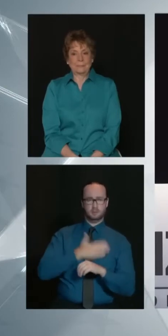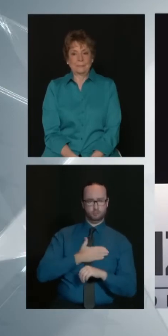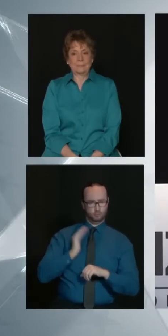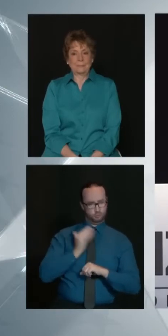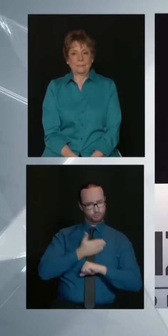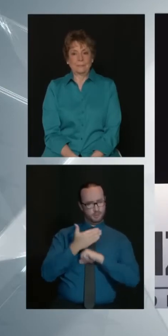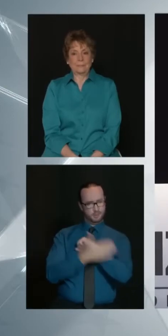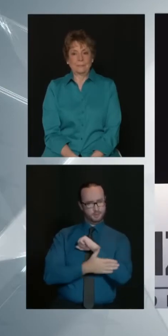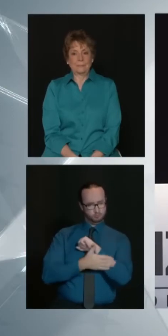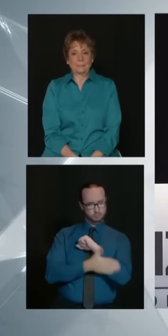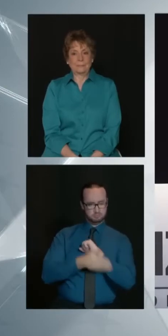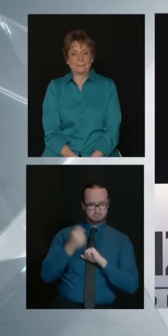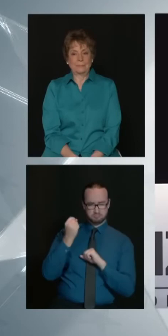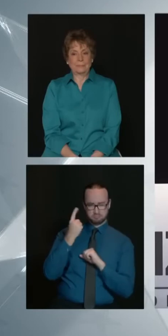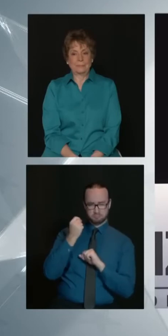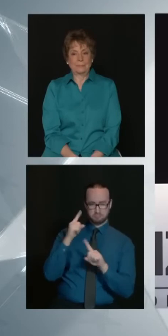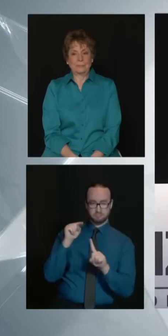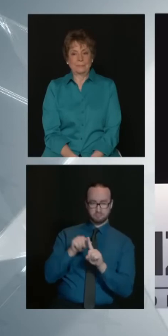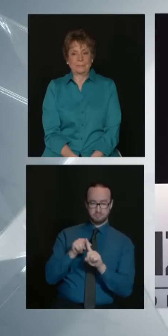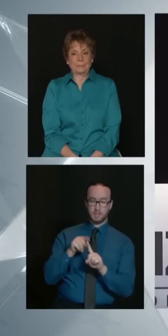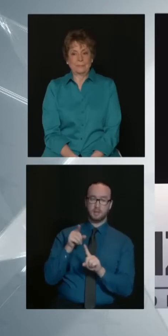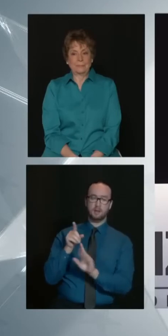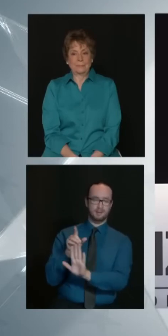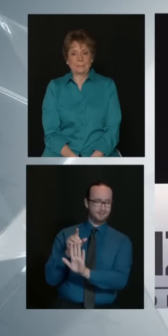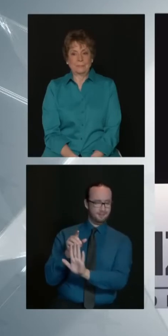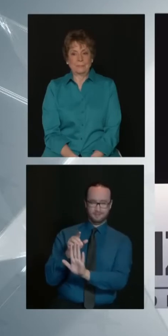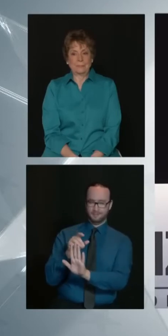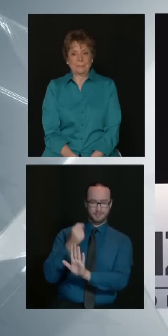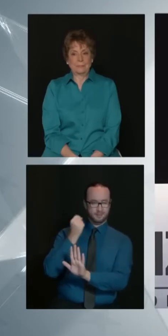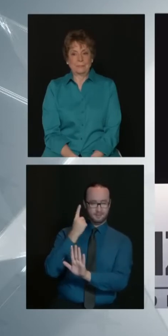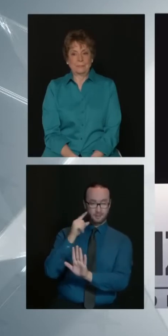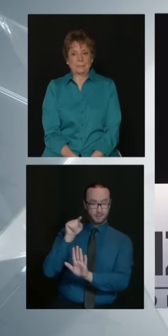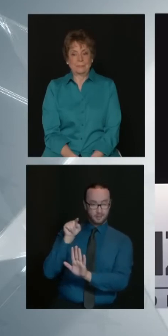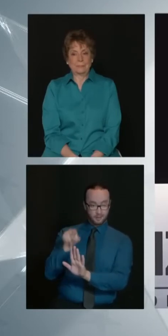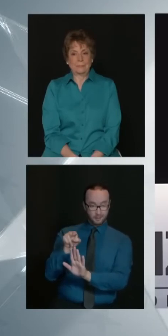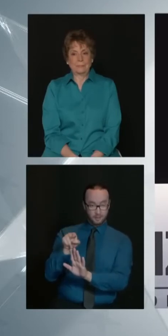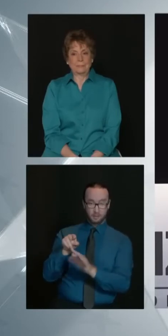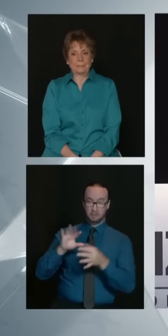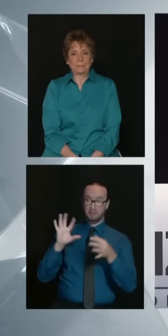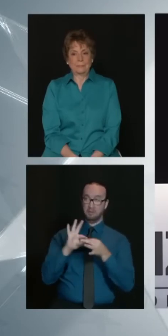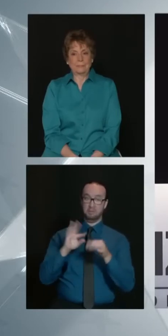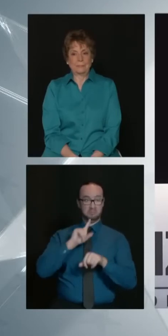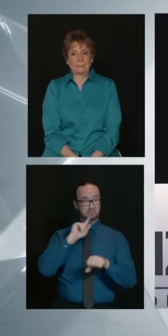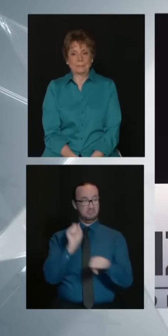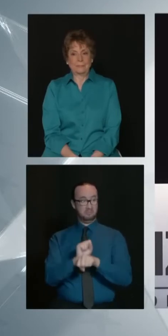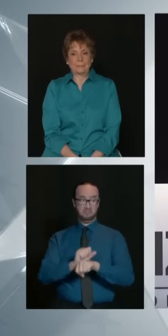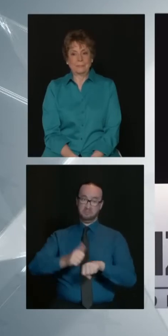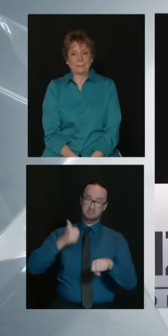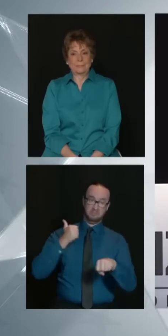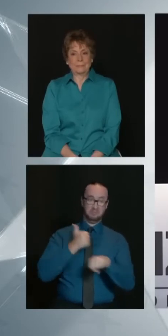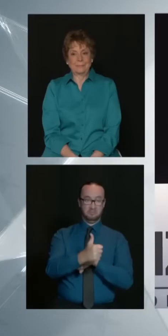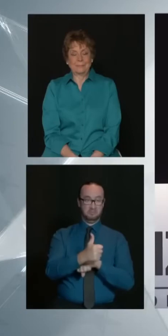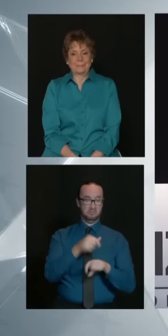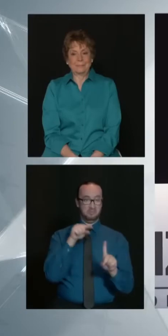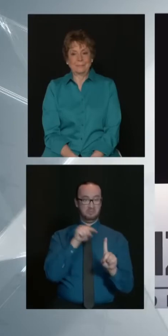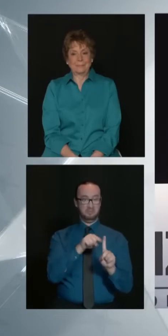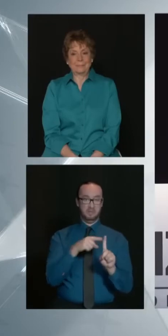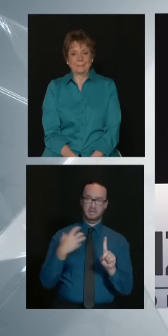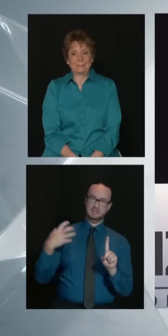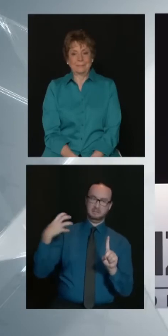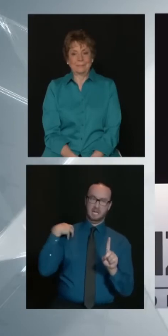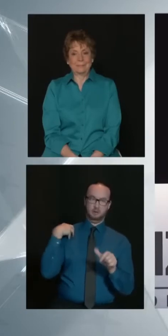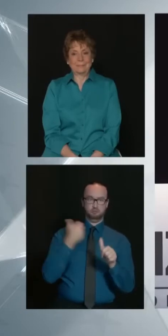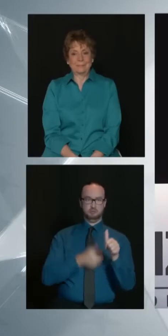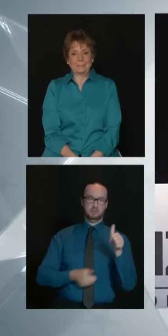something ridiculous is not an indictment of the entire general officer corps throughout our